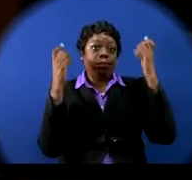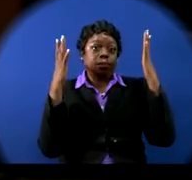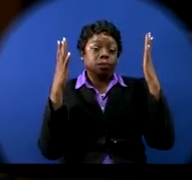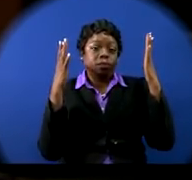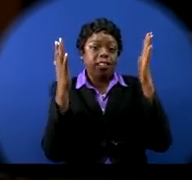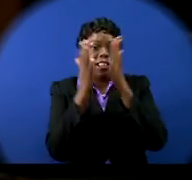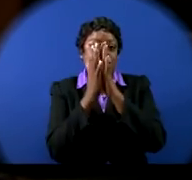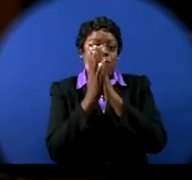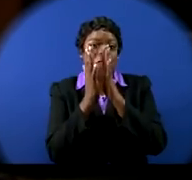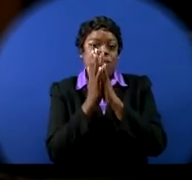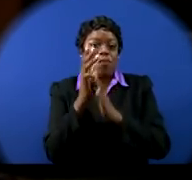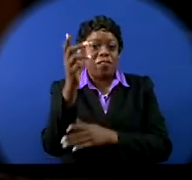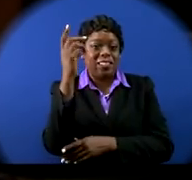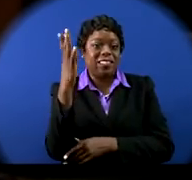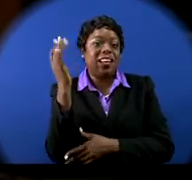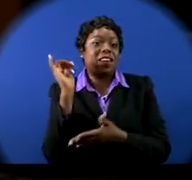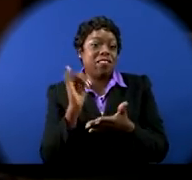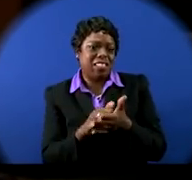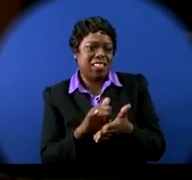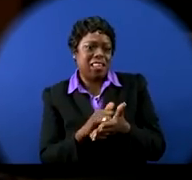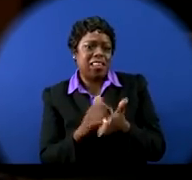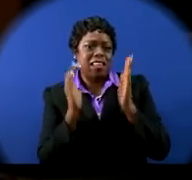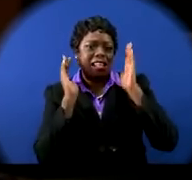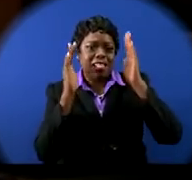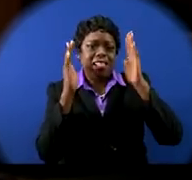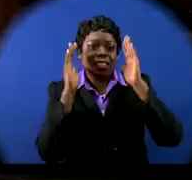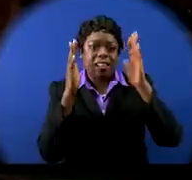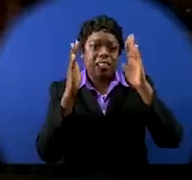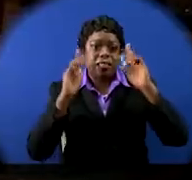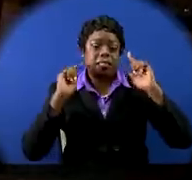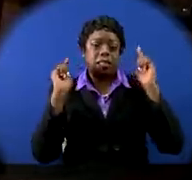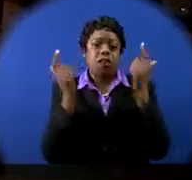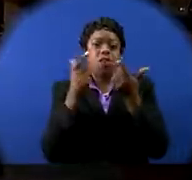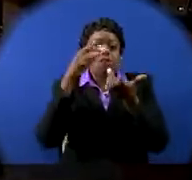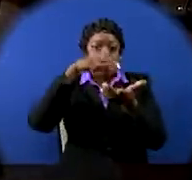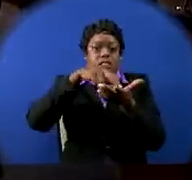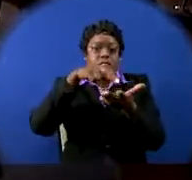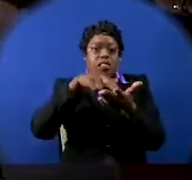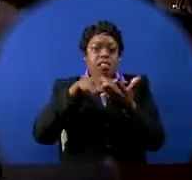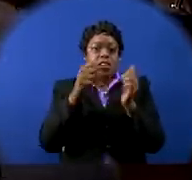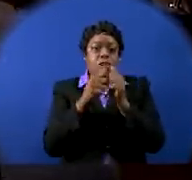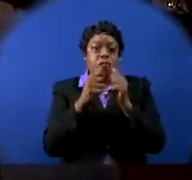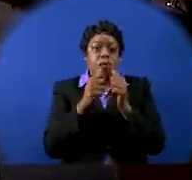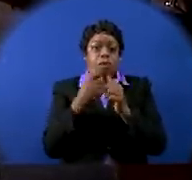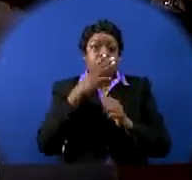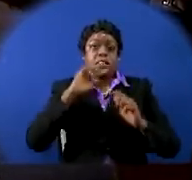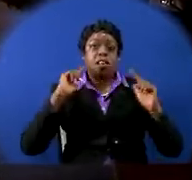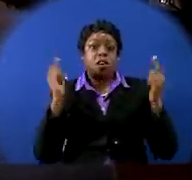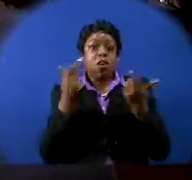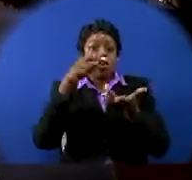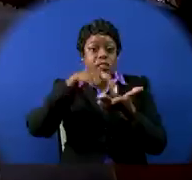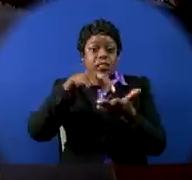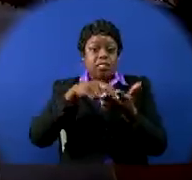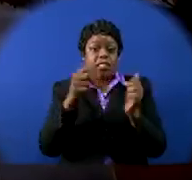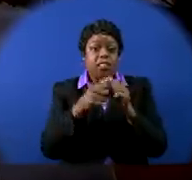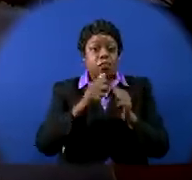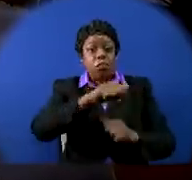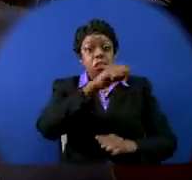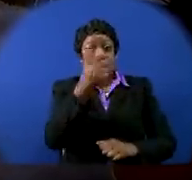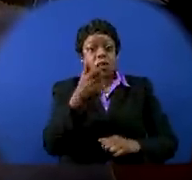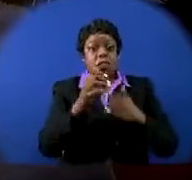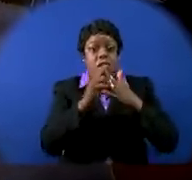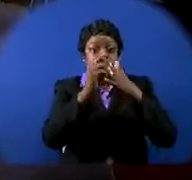And we praise God for that. Listen, to all of you who stand here with me in the cathedral and all who stand with the Reverend Roberts in